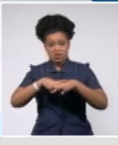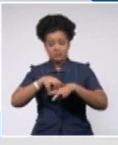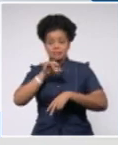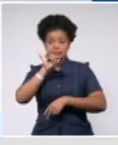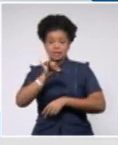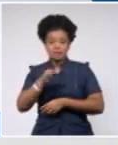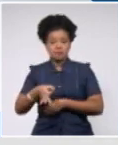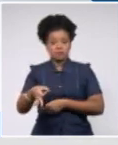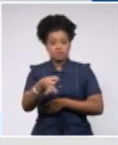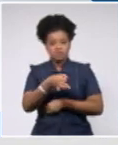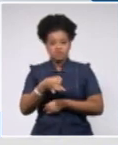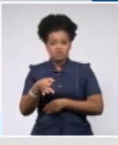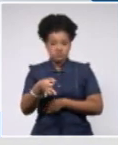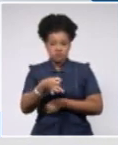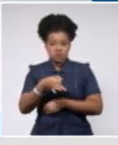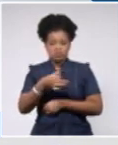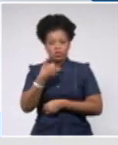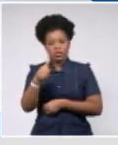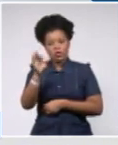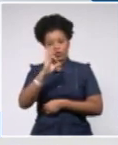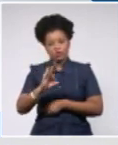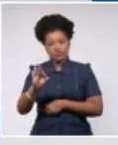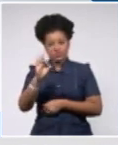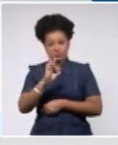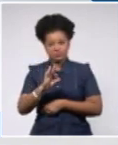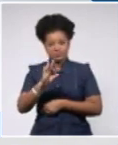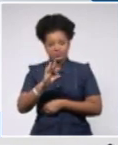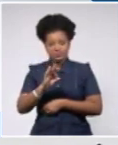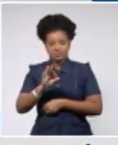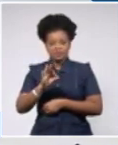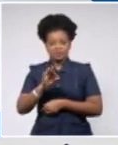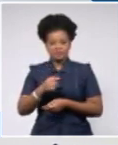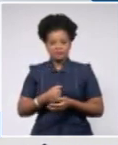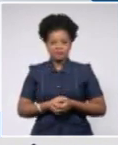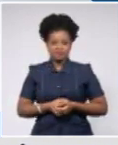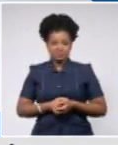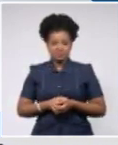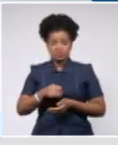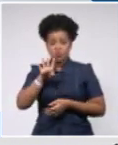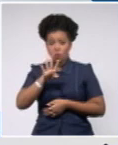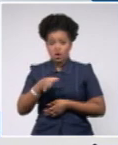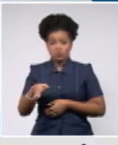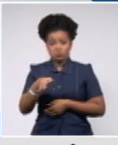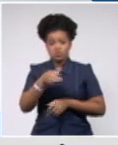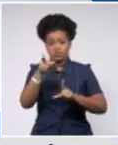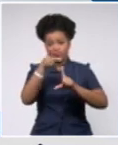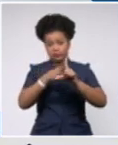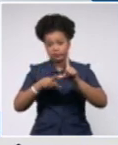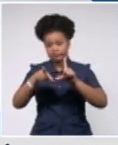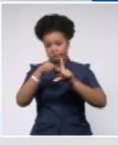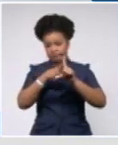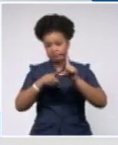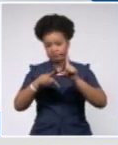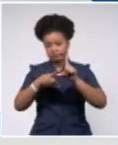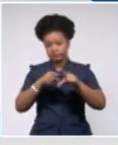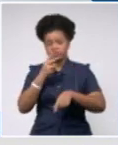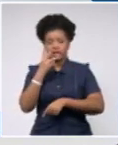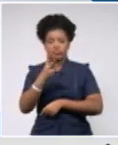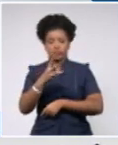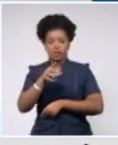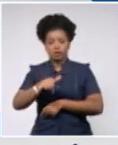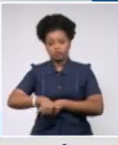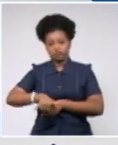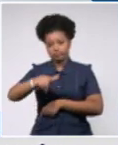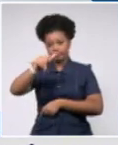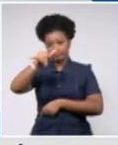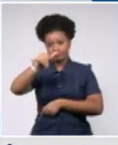7, Regla 4, Boyeros, Centro Habana, San Miguel and Marianao